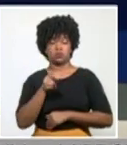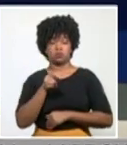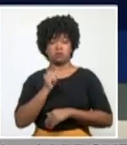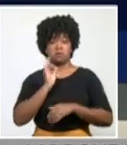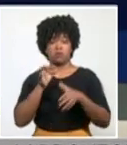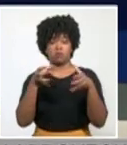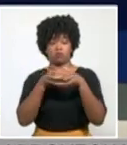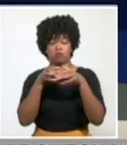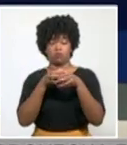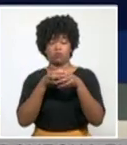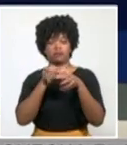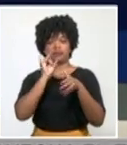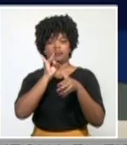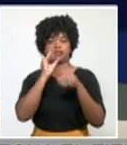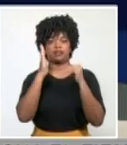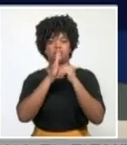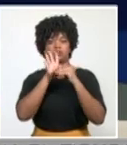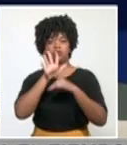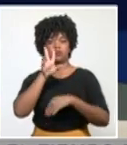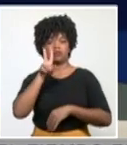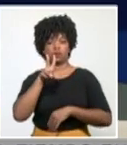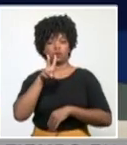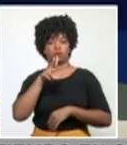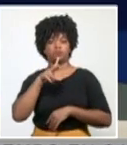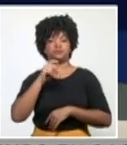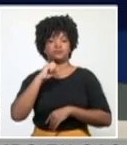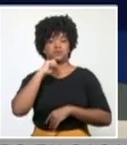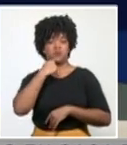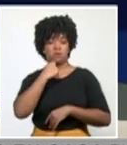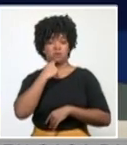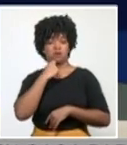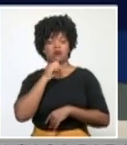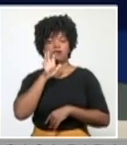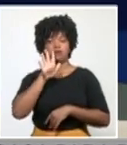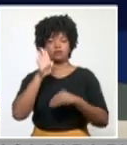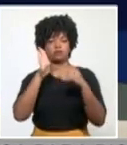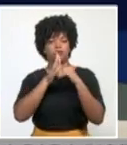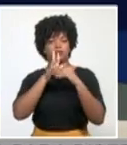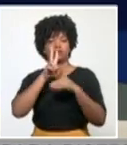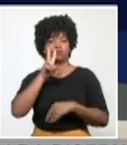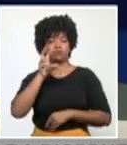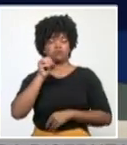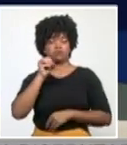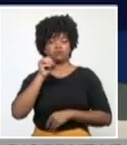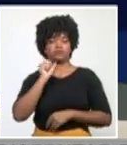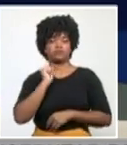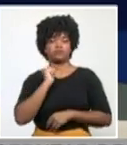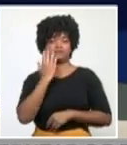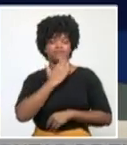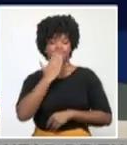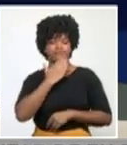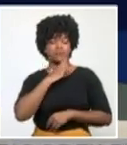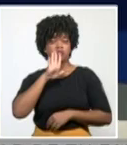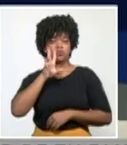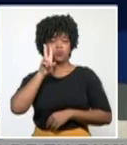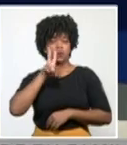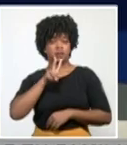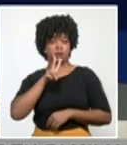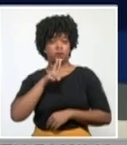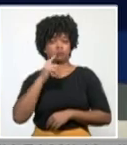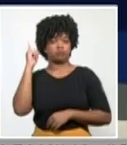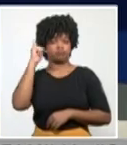which 7,052 are Cubans who reside abroad, and